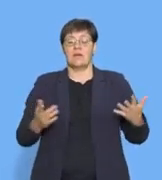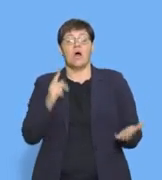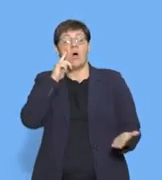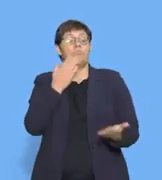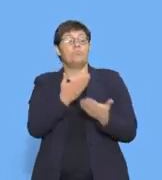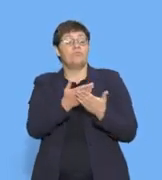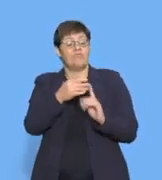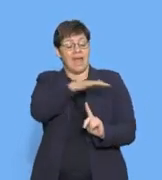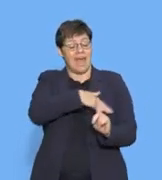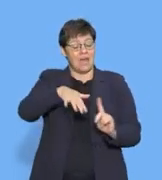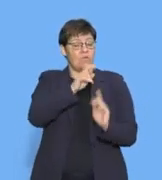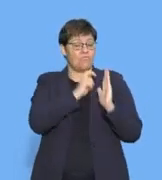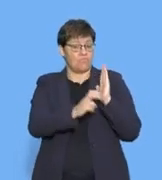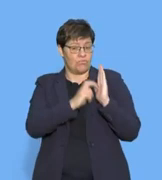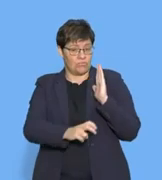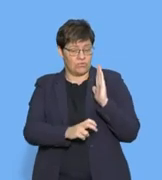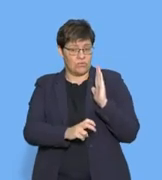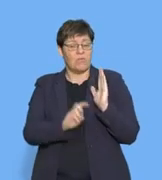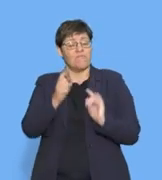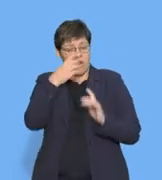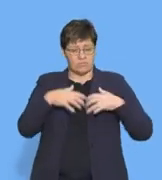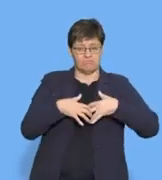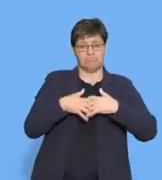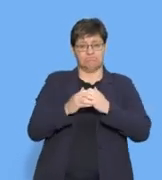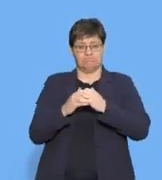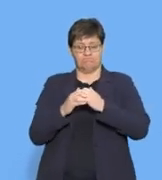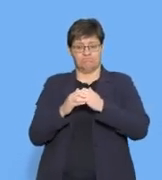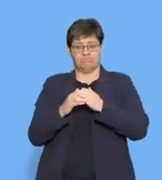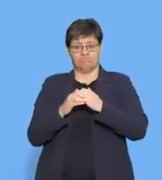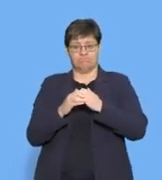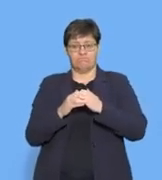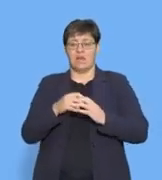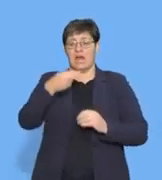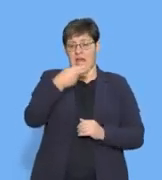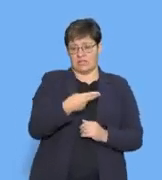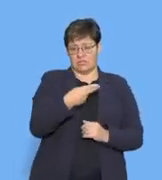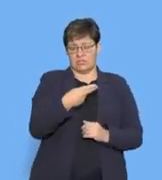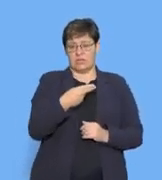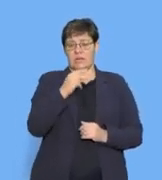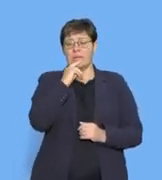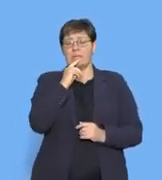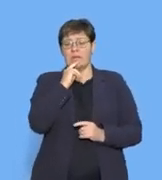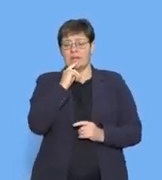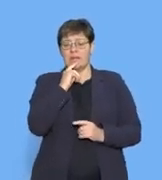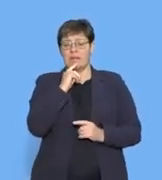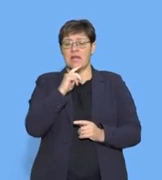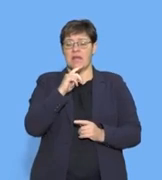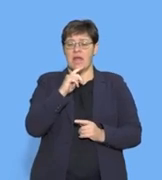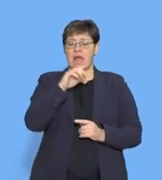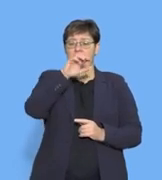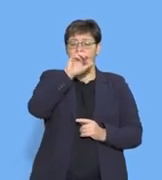Okay, so to begin the proof of the area rule, we have to construct H, which